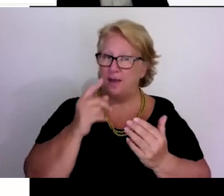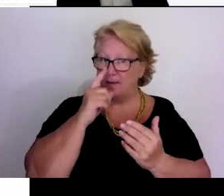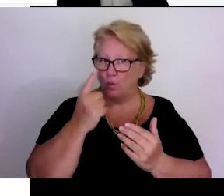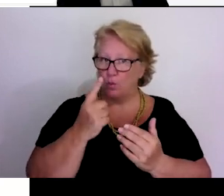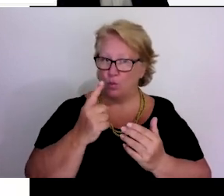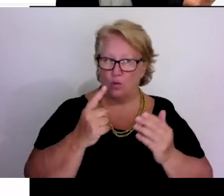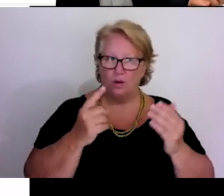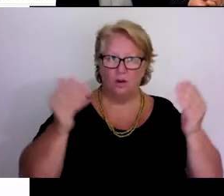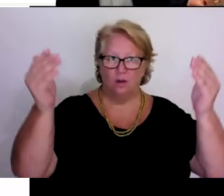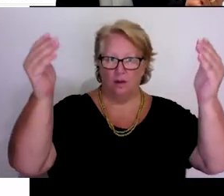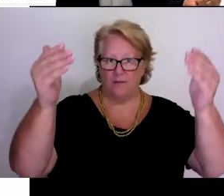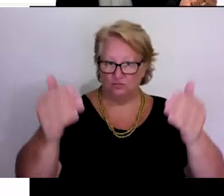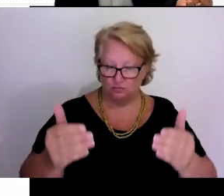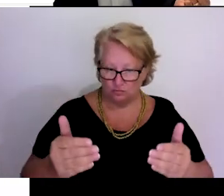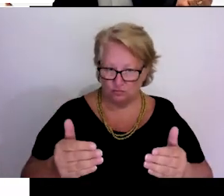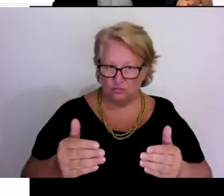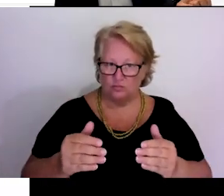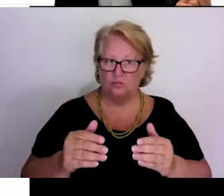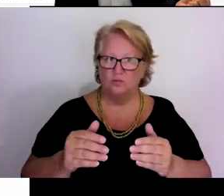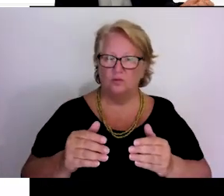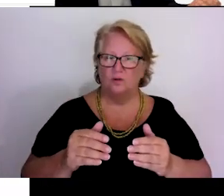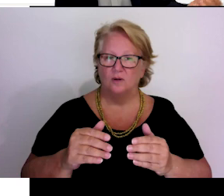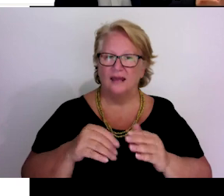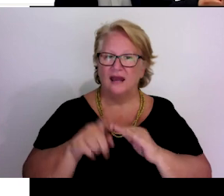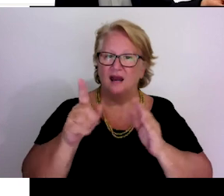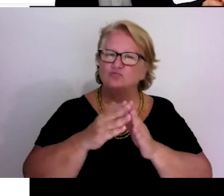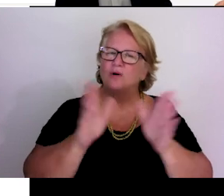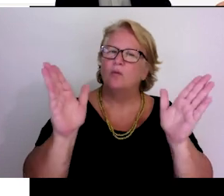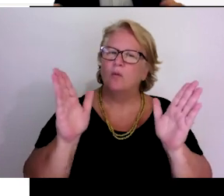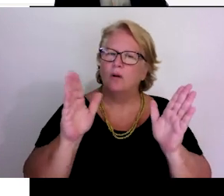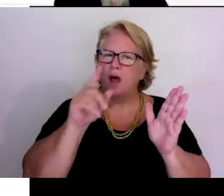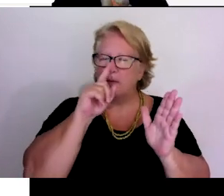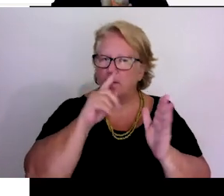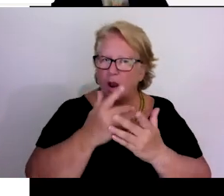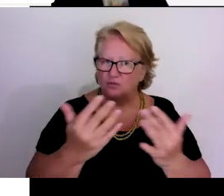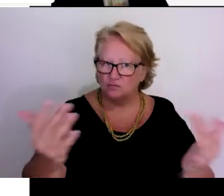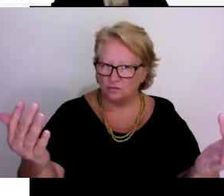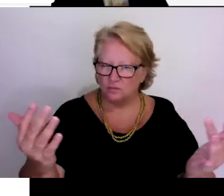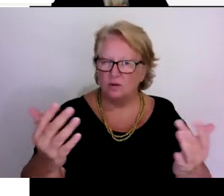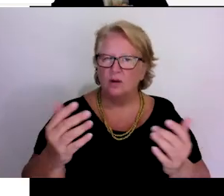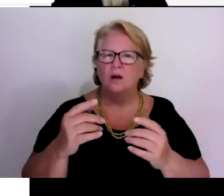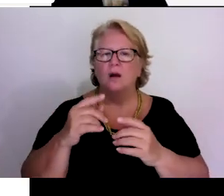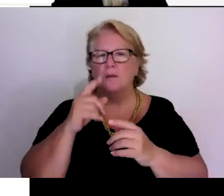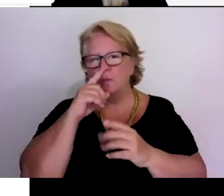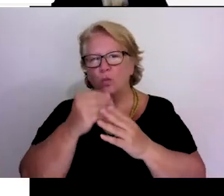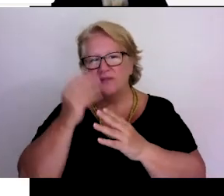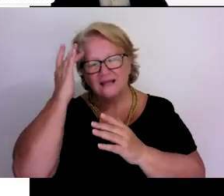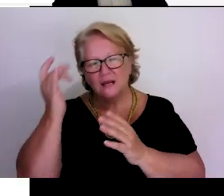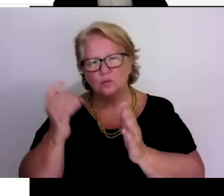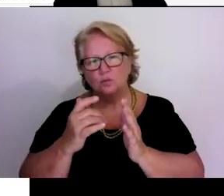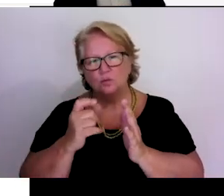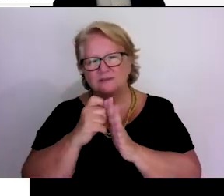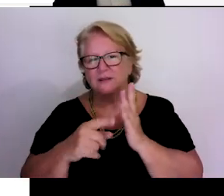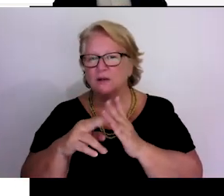were matched on those factors in the general population with people with intellectual disability living in New South